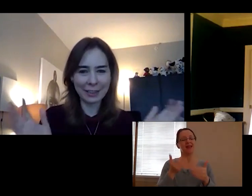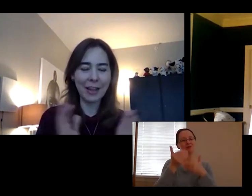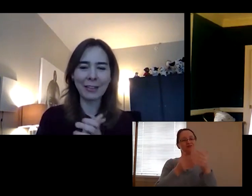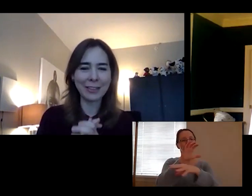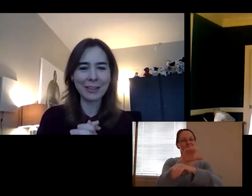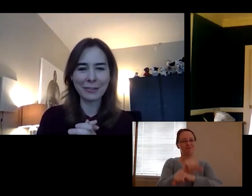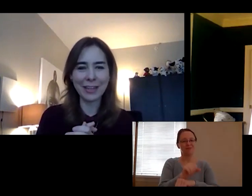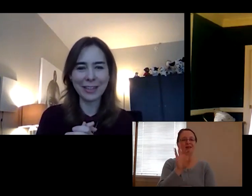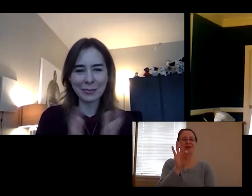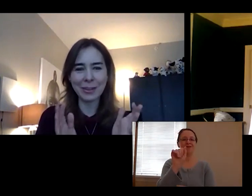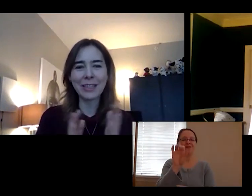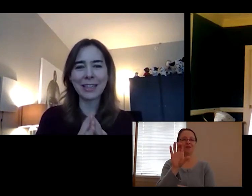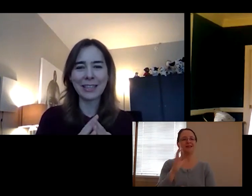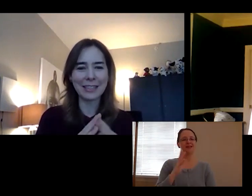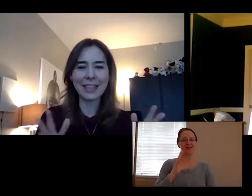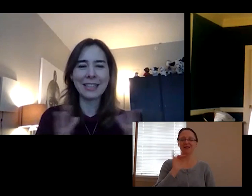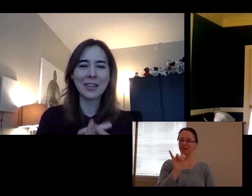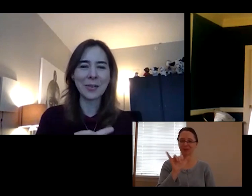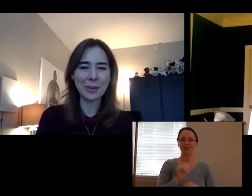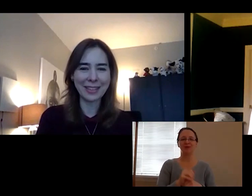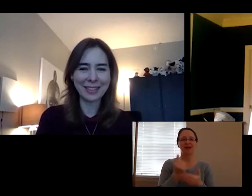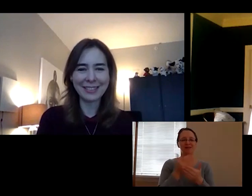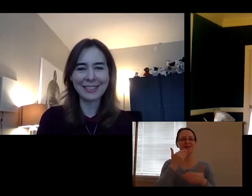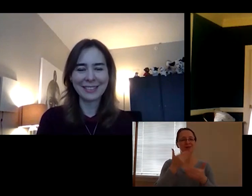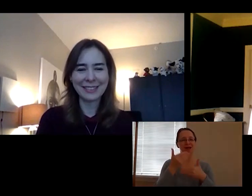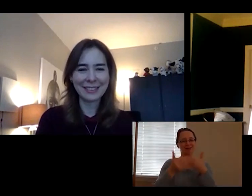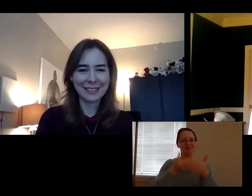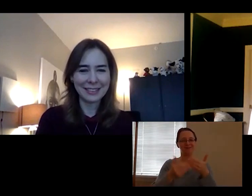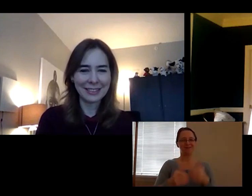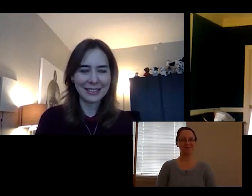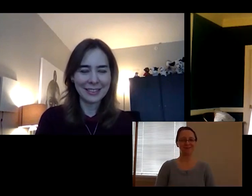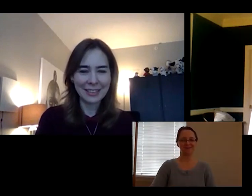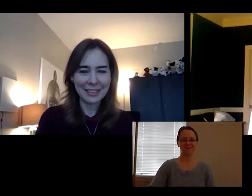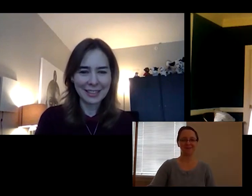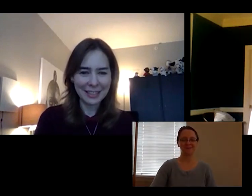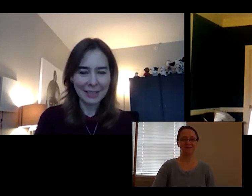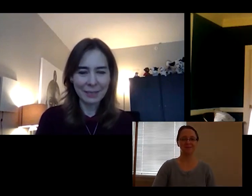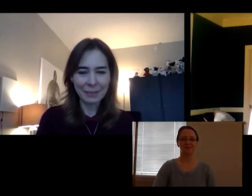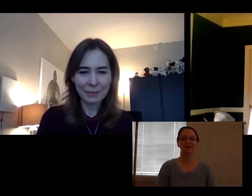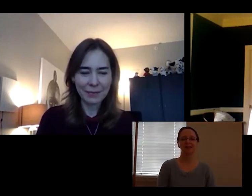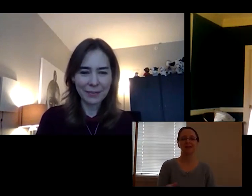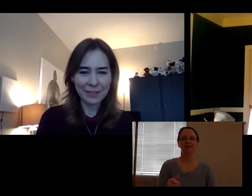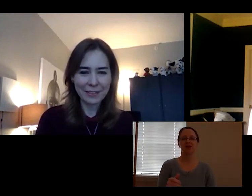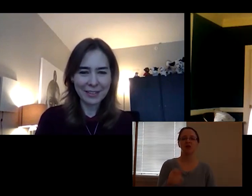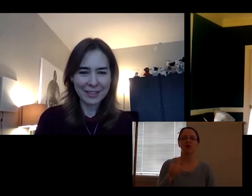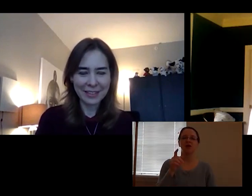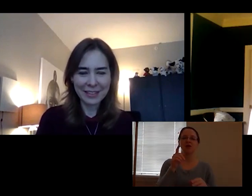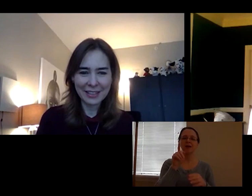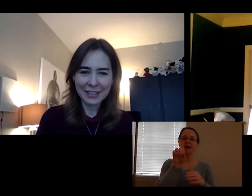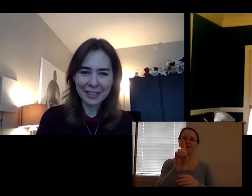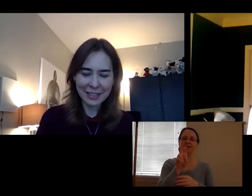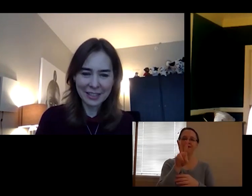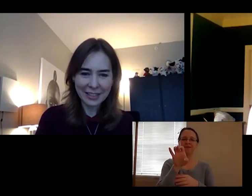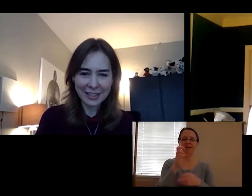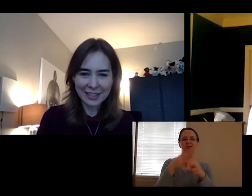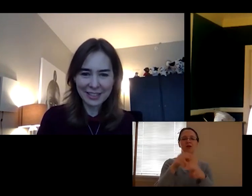the faculty are fine as well, and things are going well. So among those robots and circuits is a device called